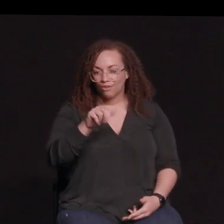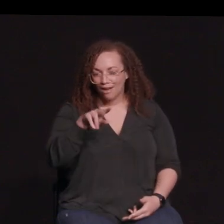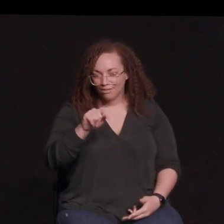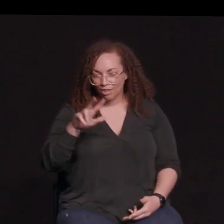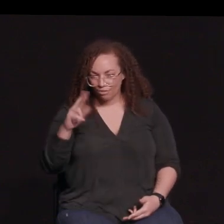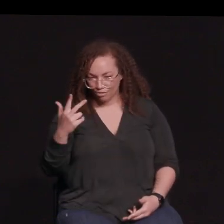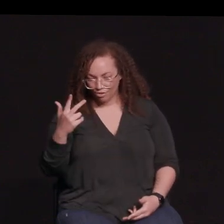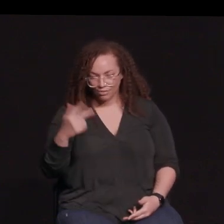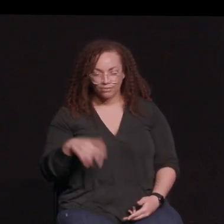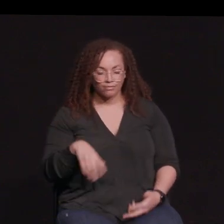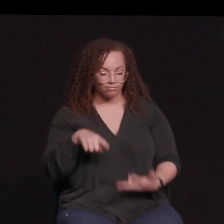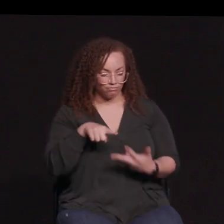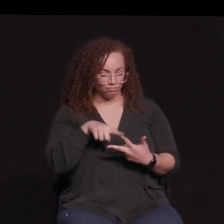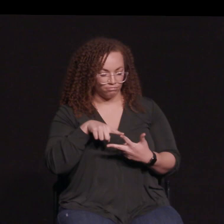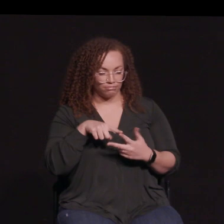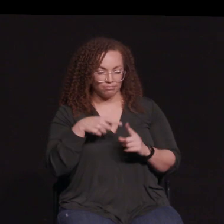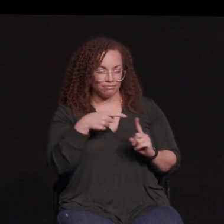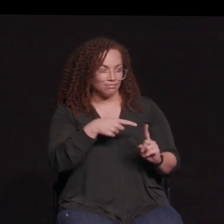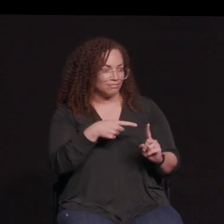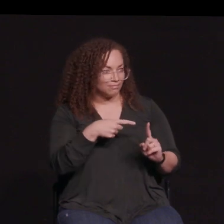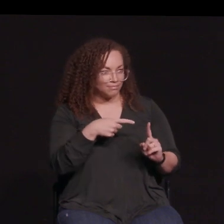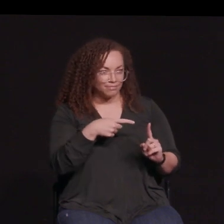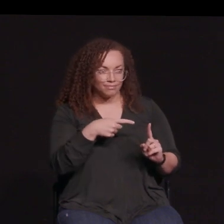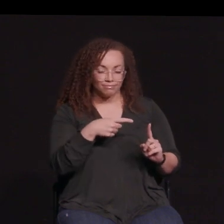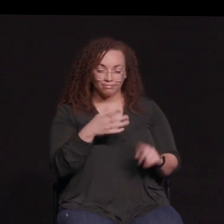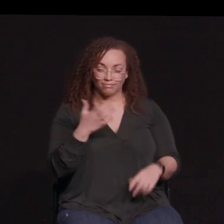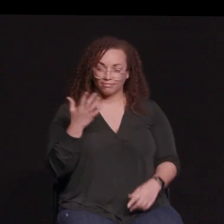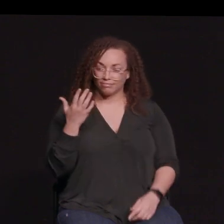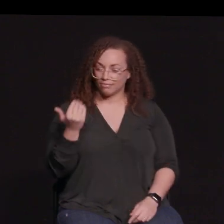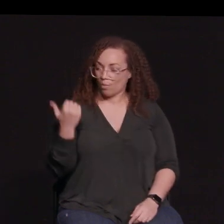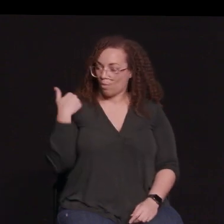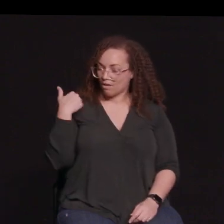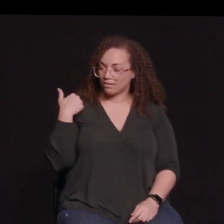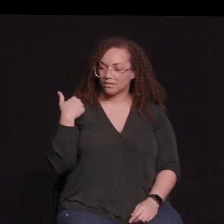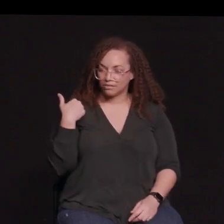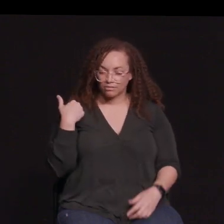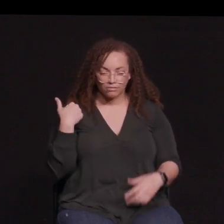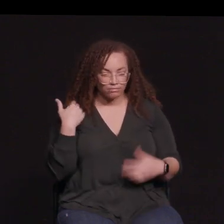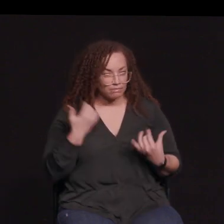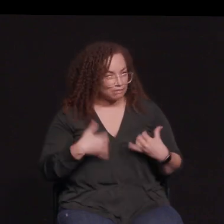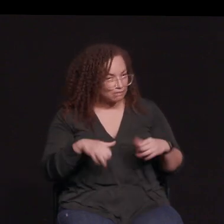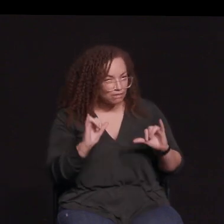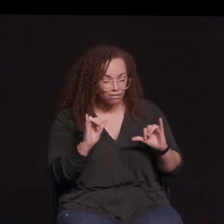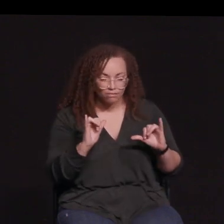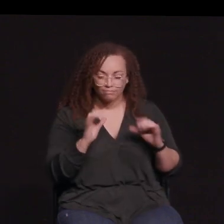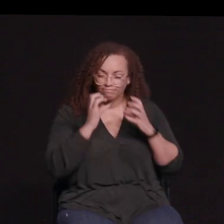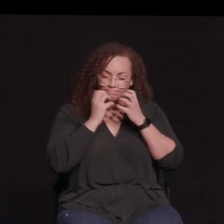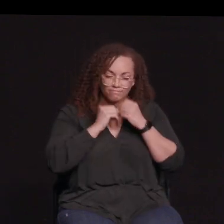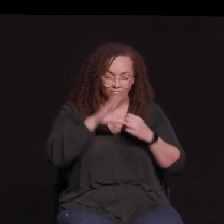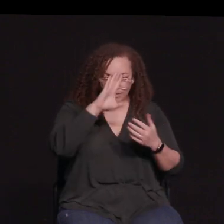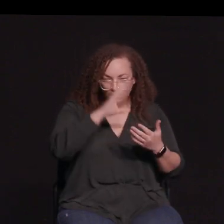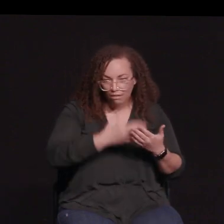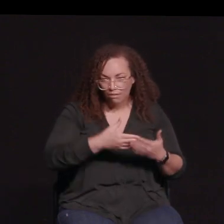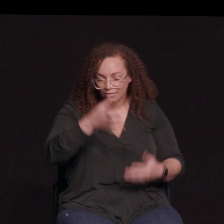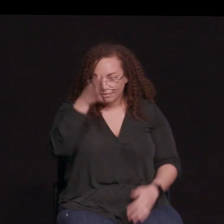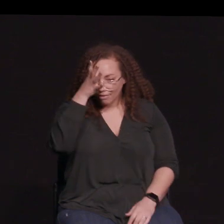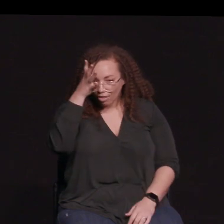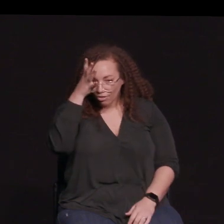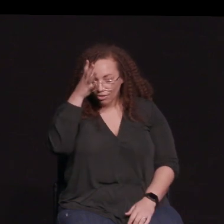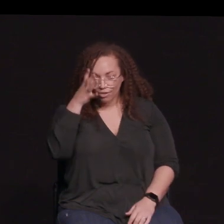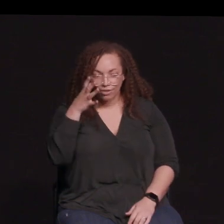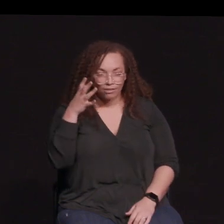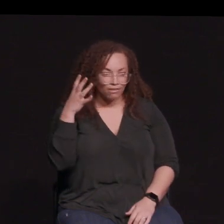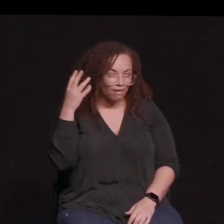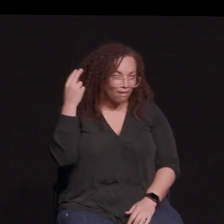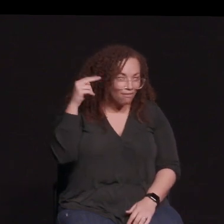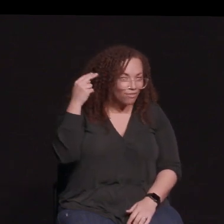Oscar Grant was and is a beloved son, a father, a nephew,